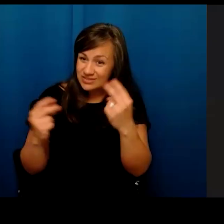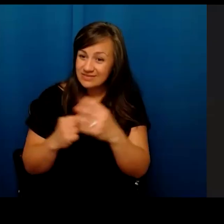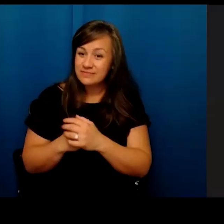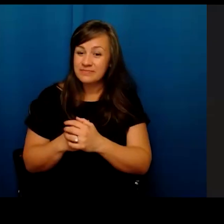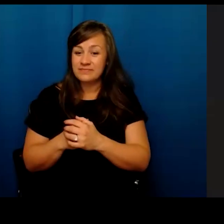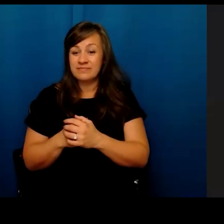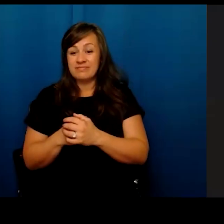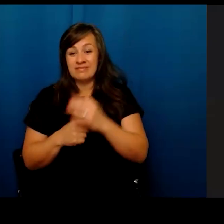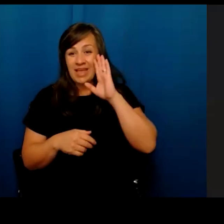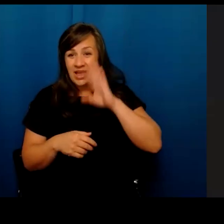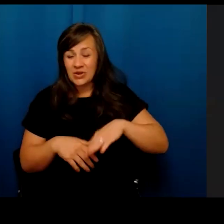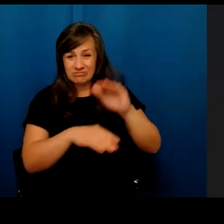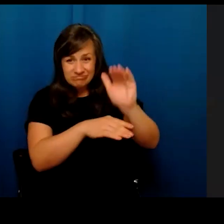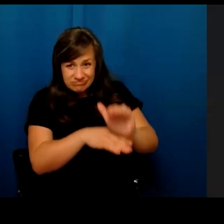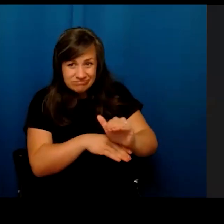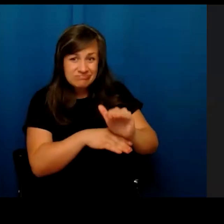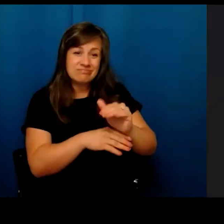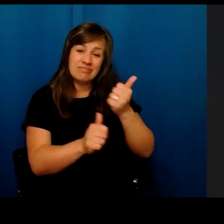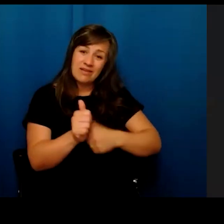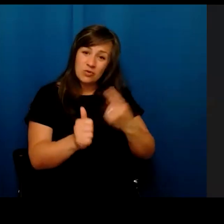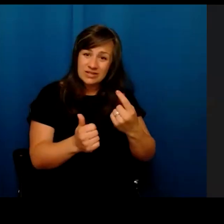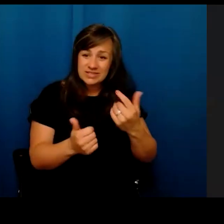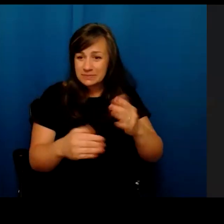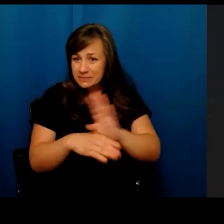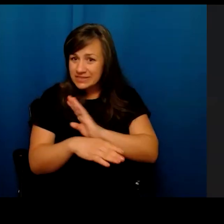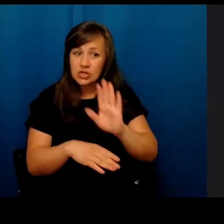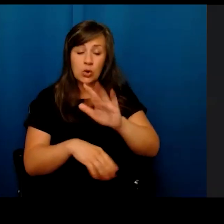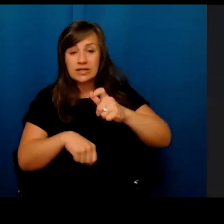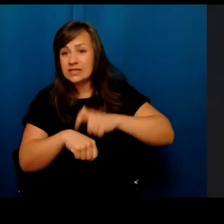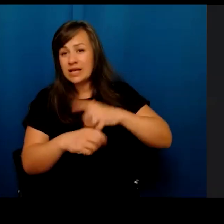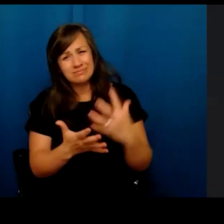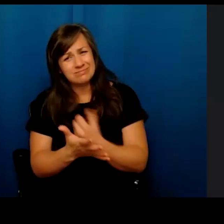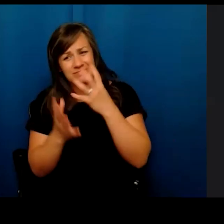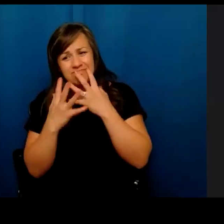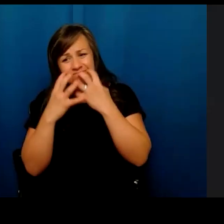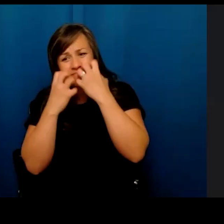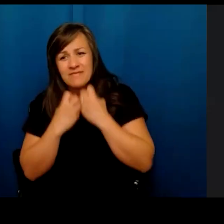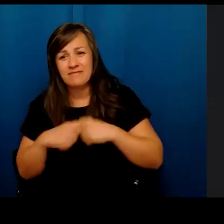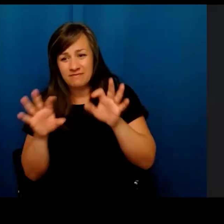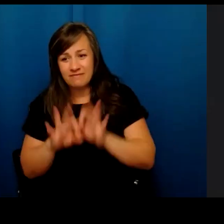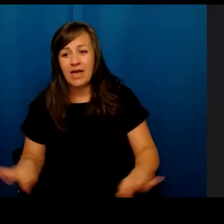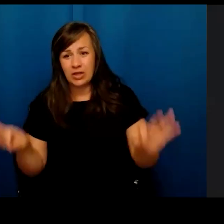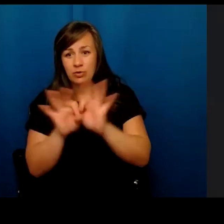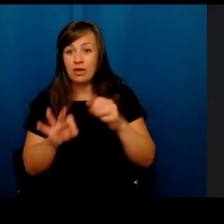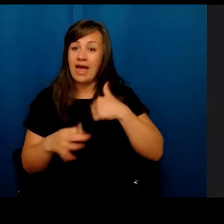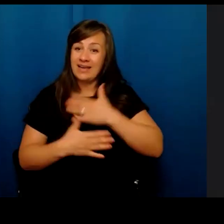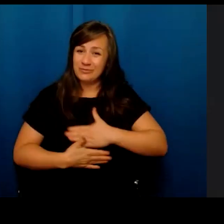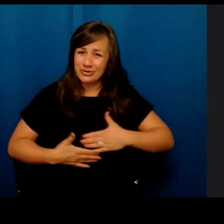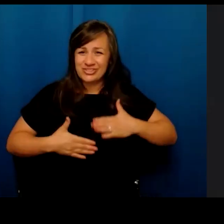the end of the day, particularly when everybody has busy lives, your time is incredibly important, and I feel very